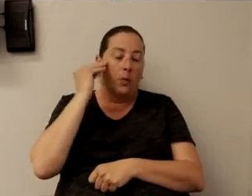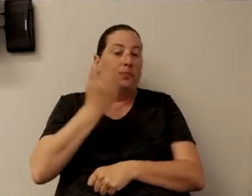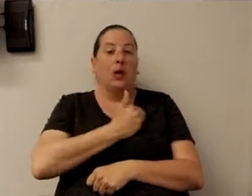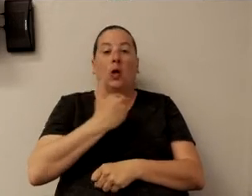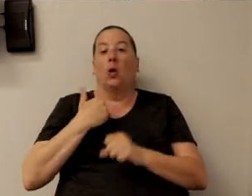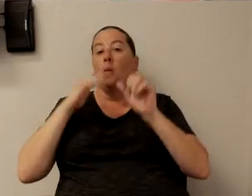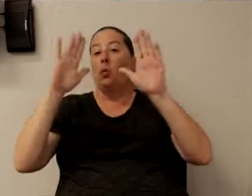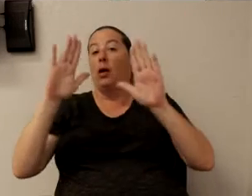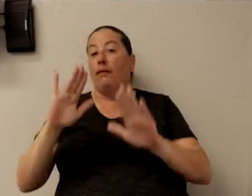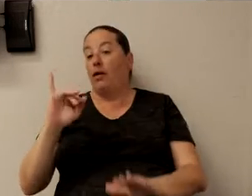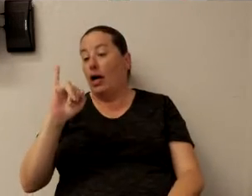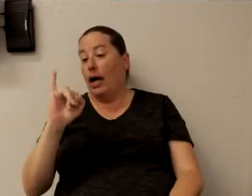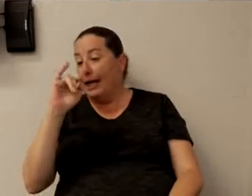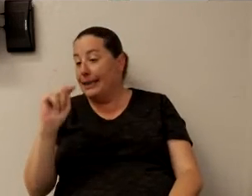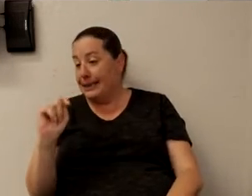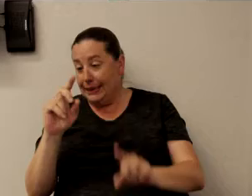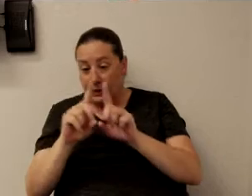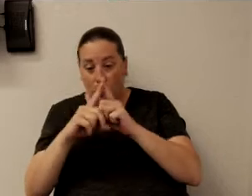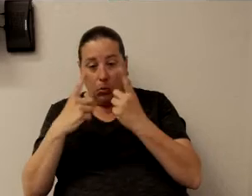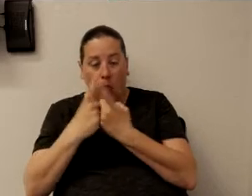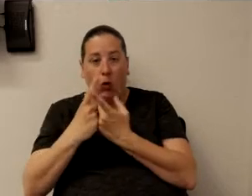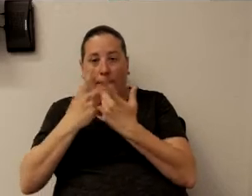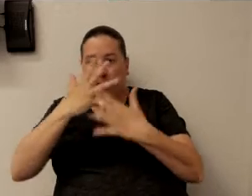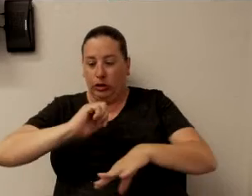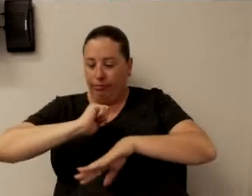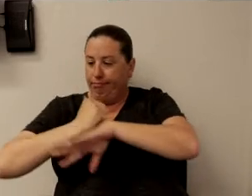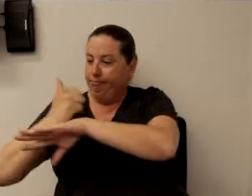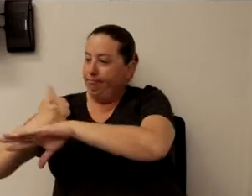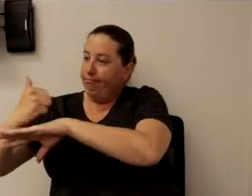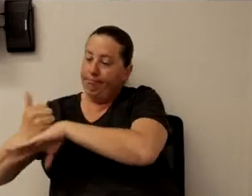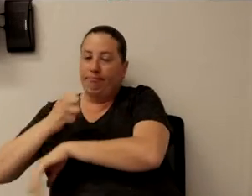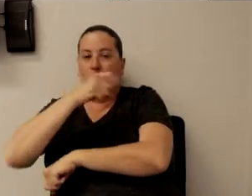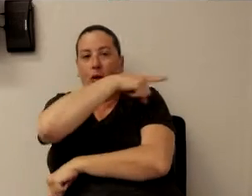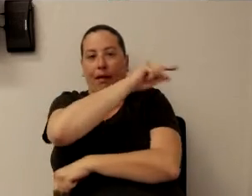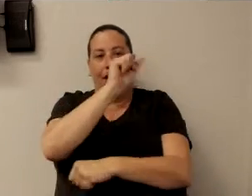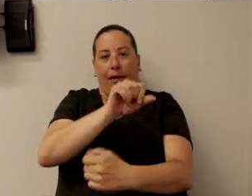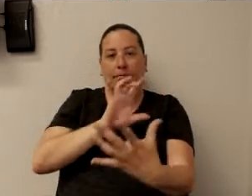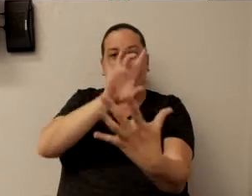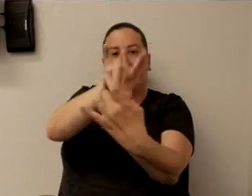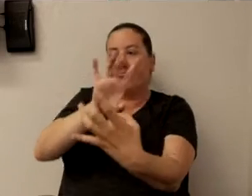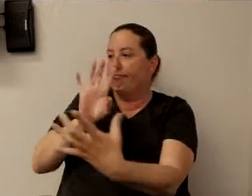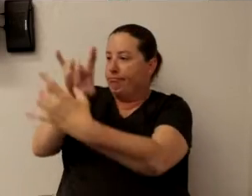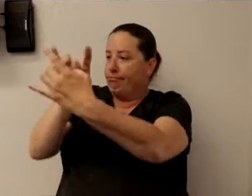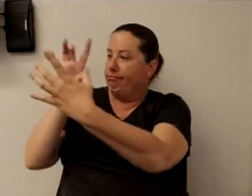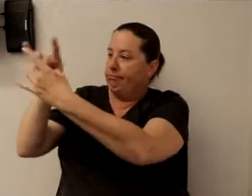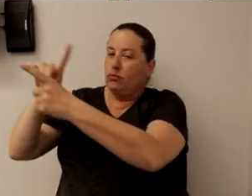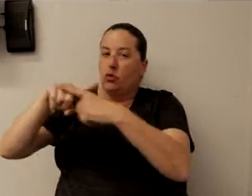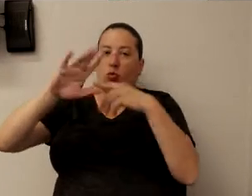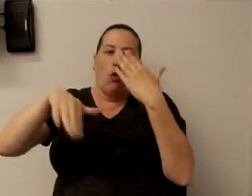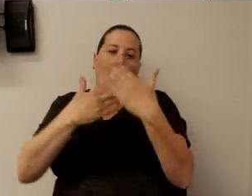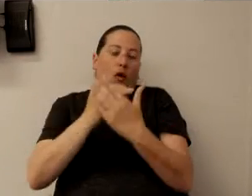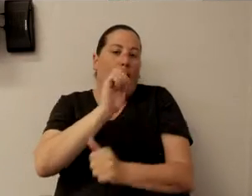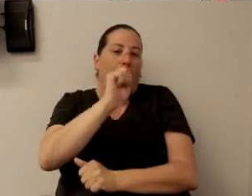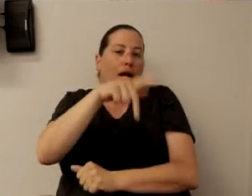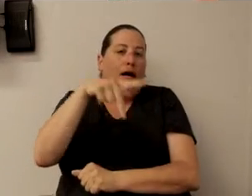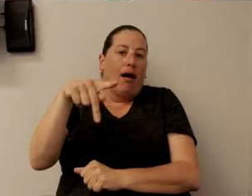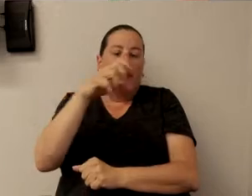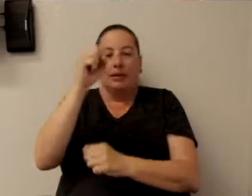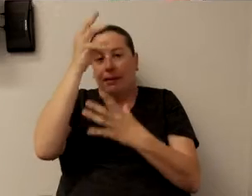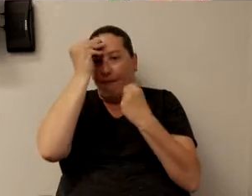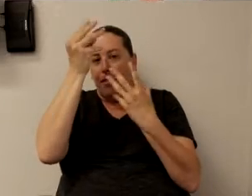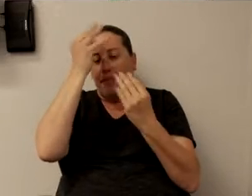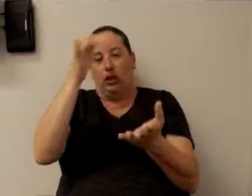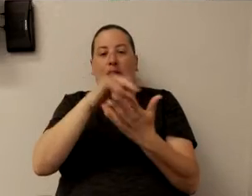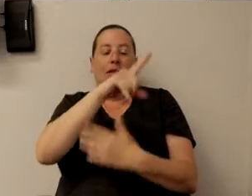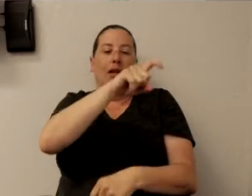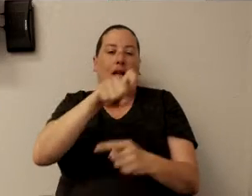department got them all set up where they can link in to all the applications and information they need here at work.